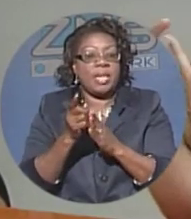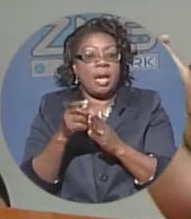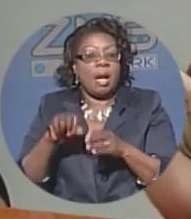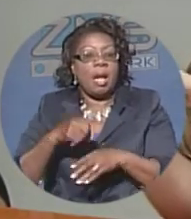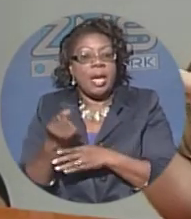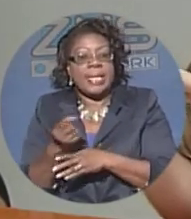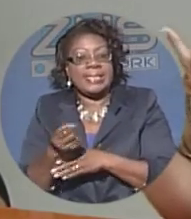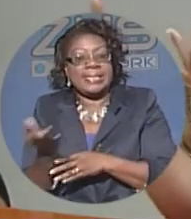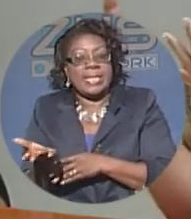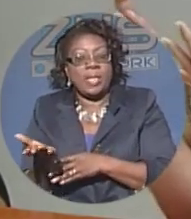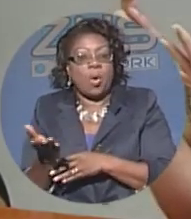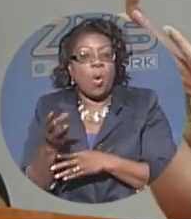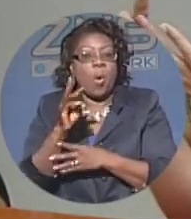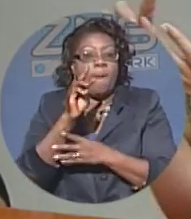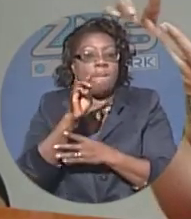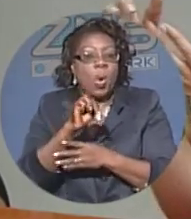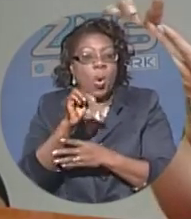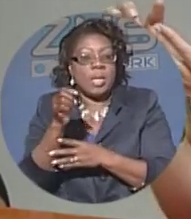casinos, malls,